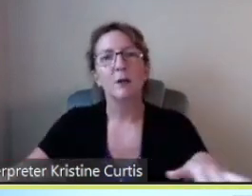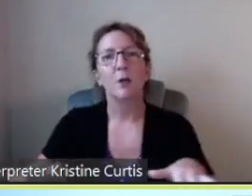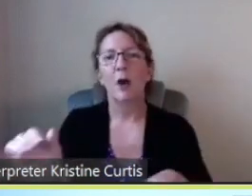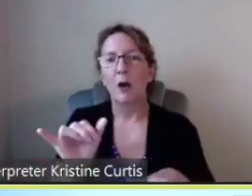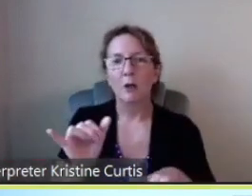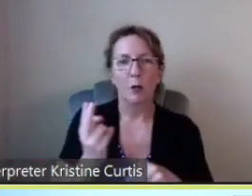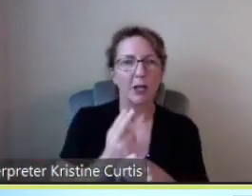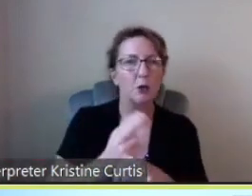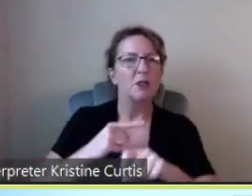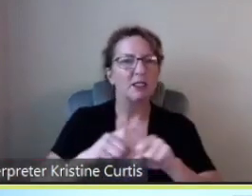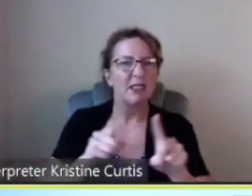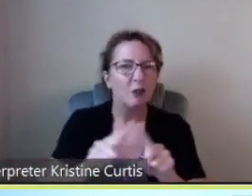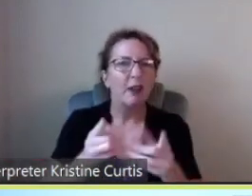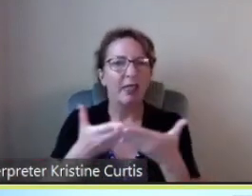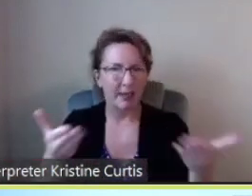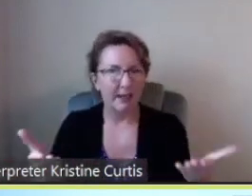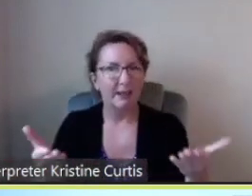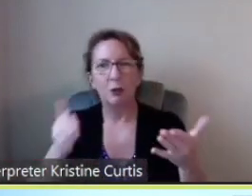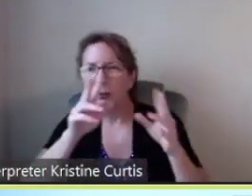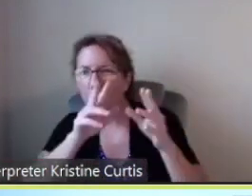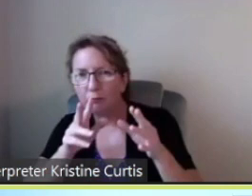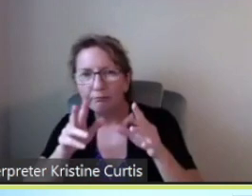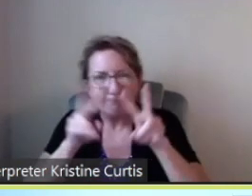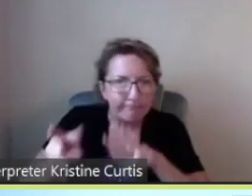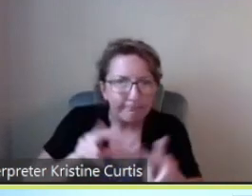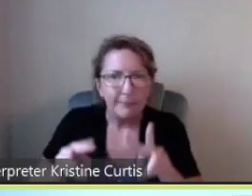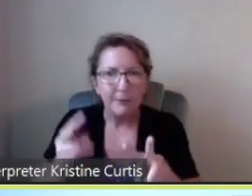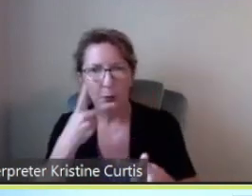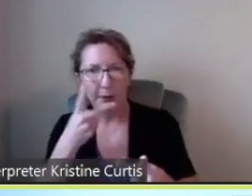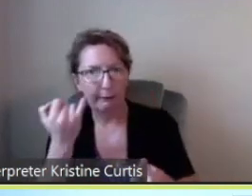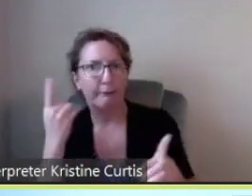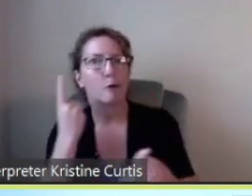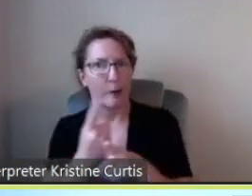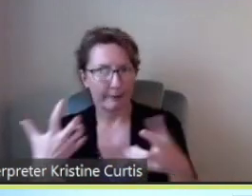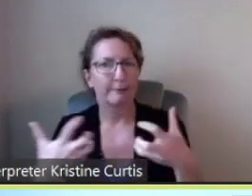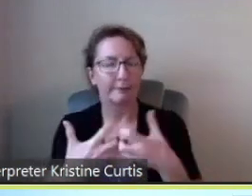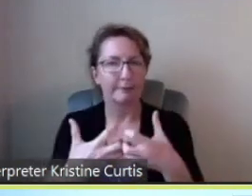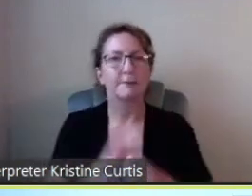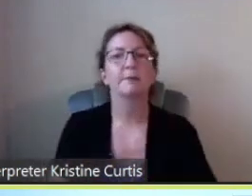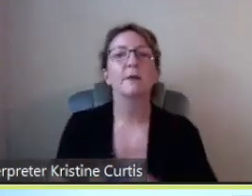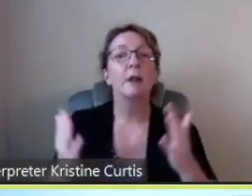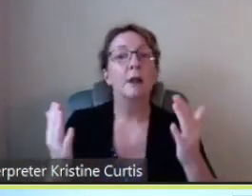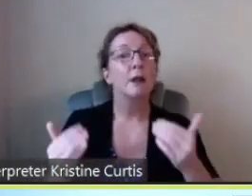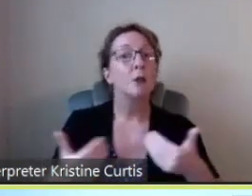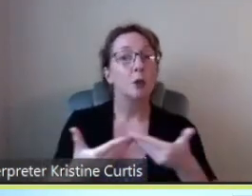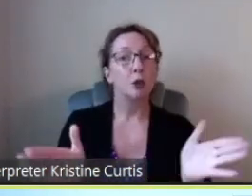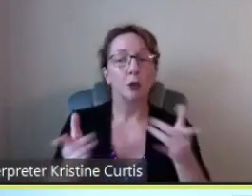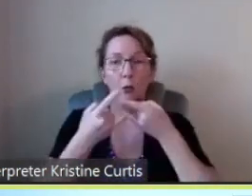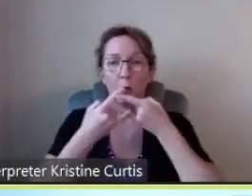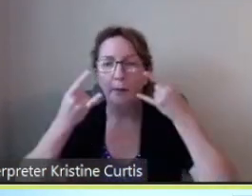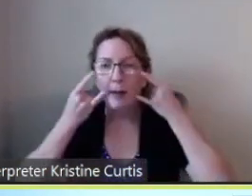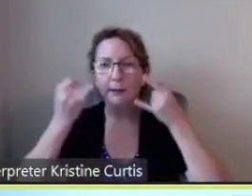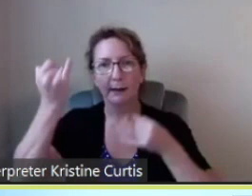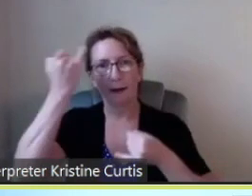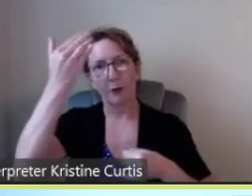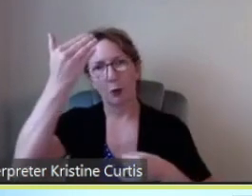conduct these measurements. Next slide, please. So the general method we can use is if we know the concentration